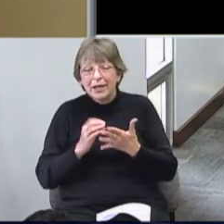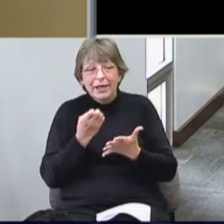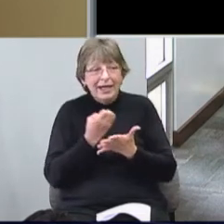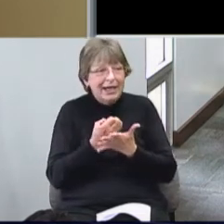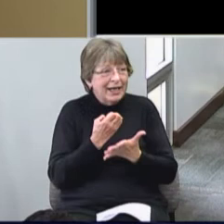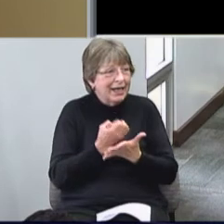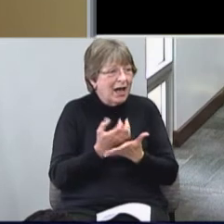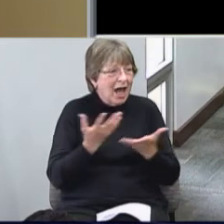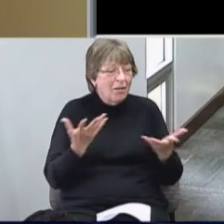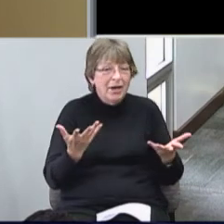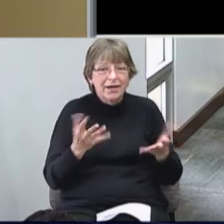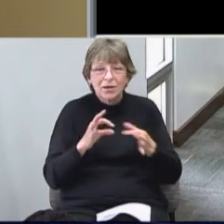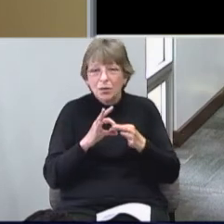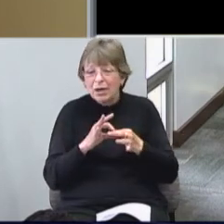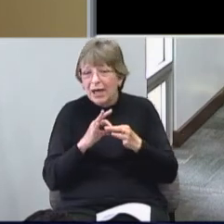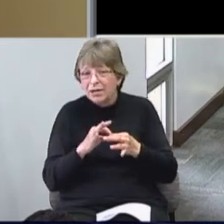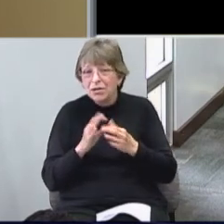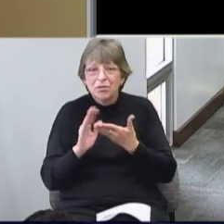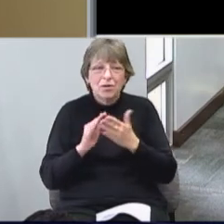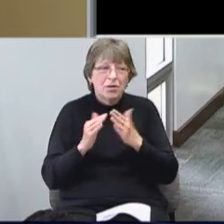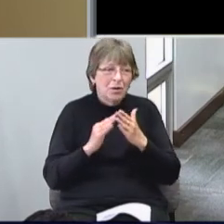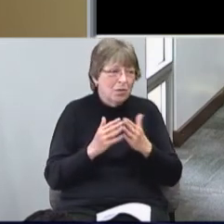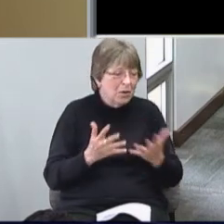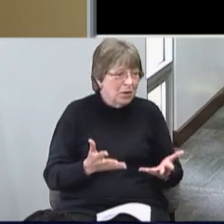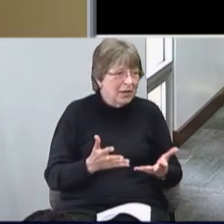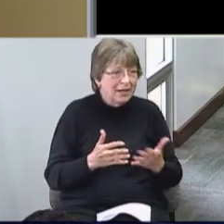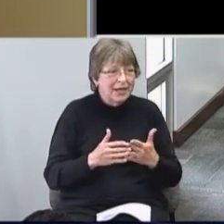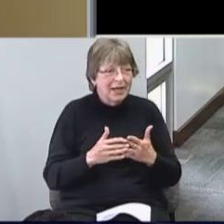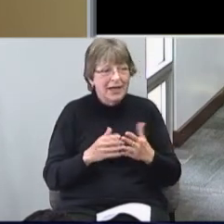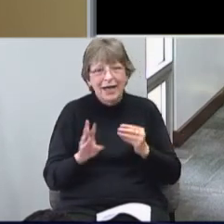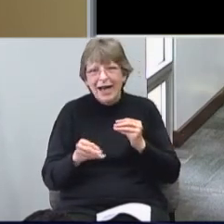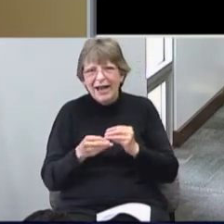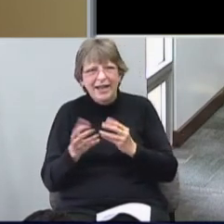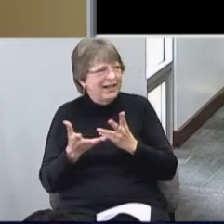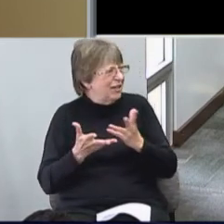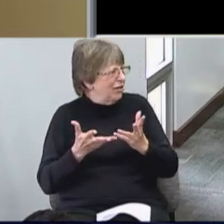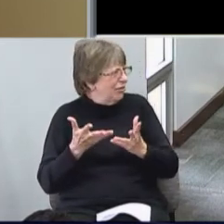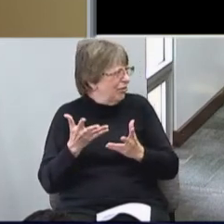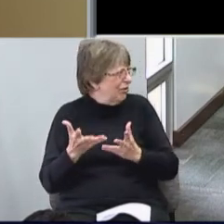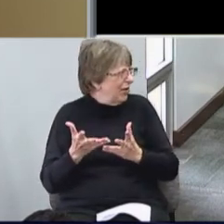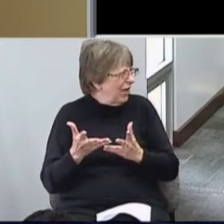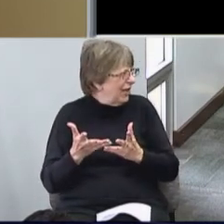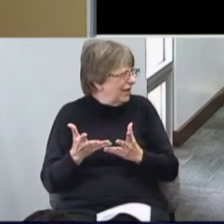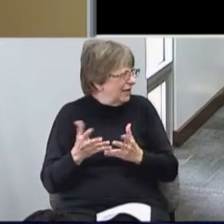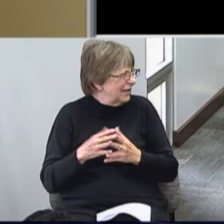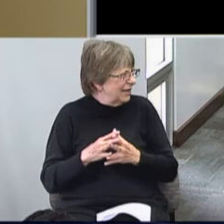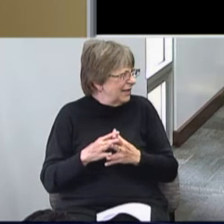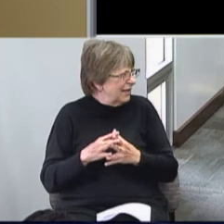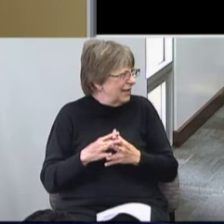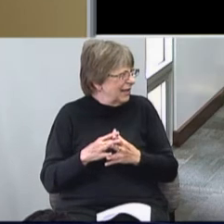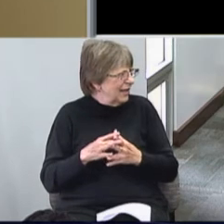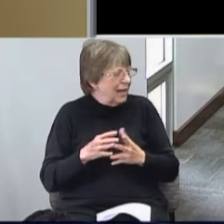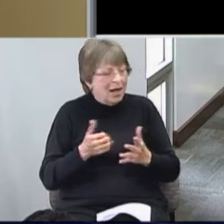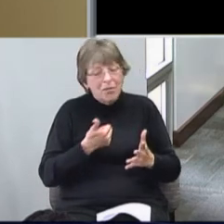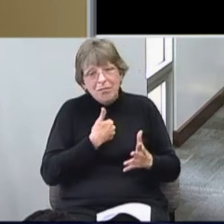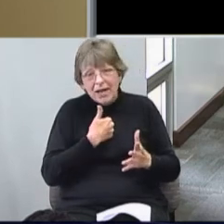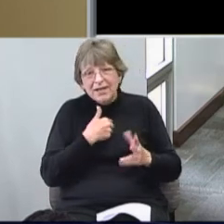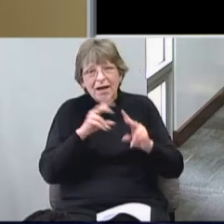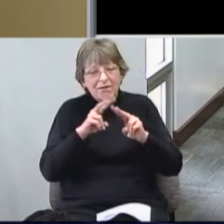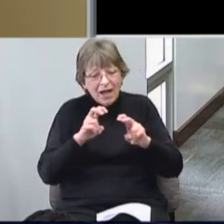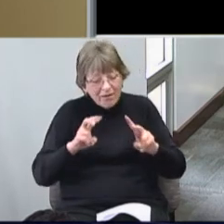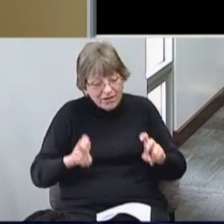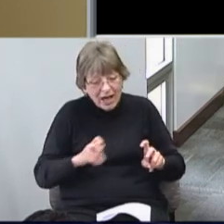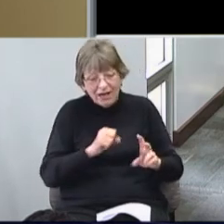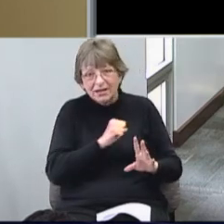issues, and then the relationship to the community-wide plan. And I'm going to quickly go through those. I've done an analysis in the staff